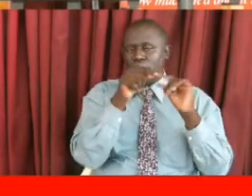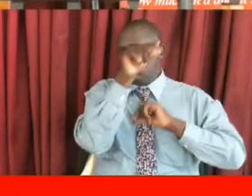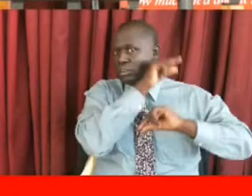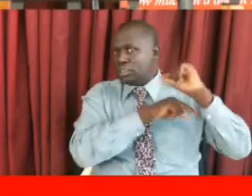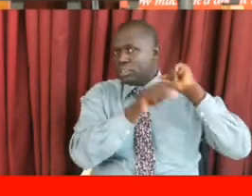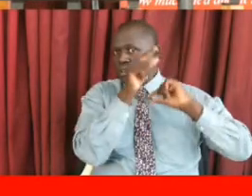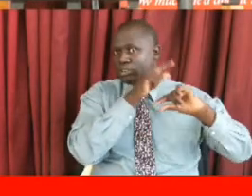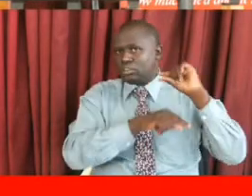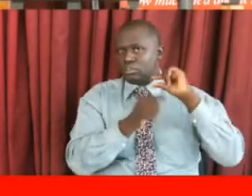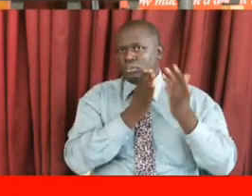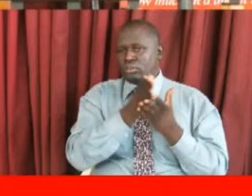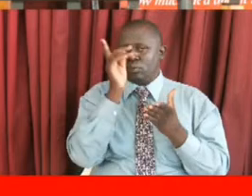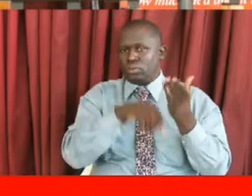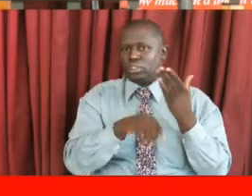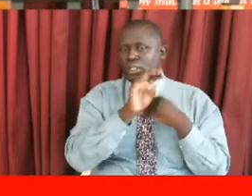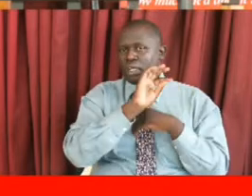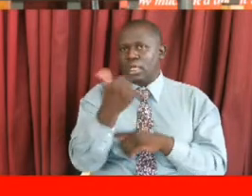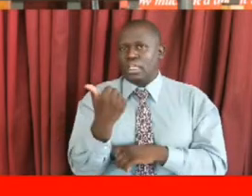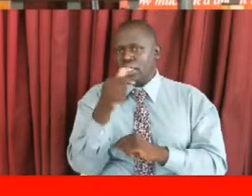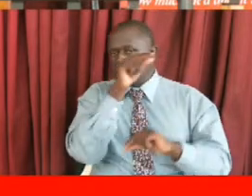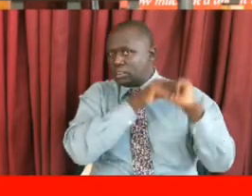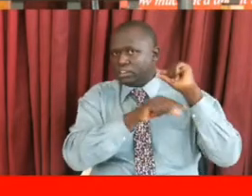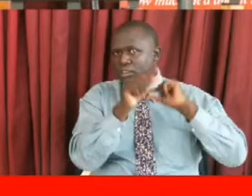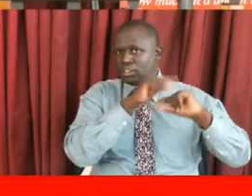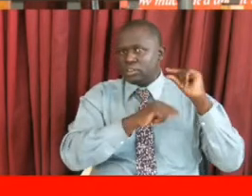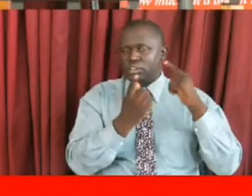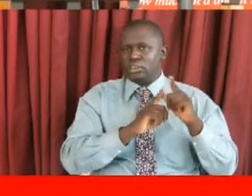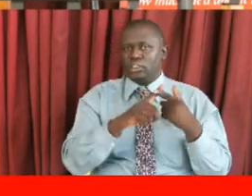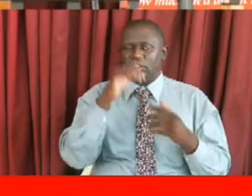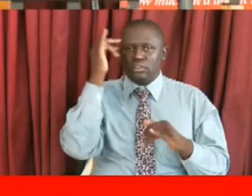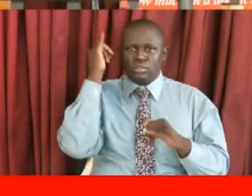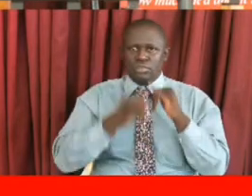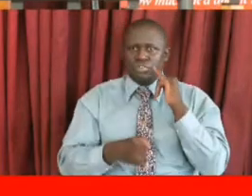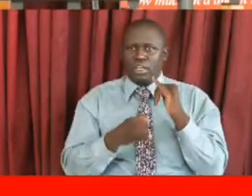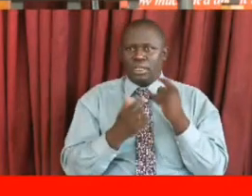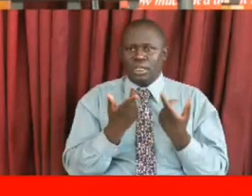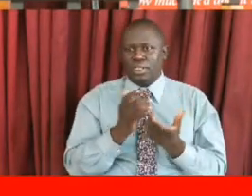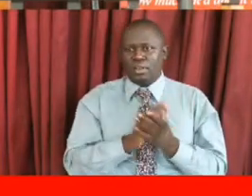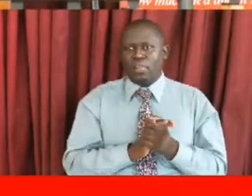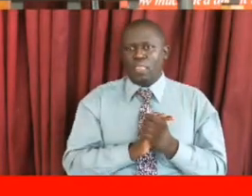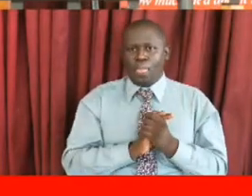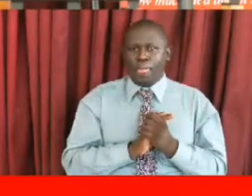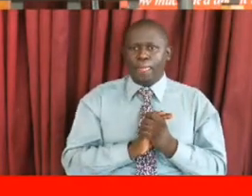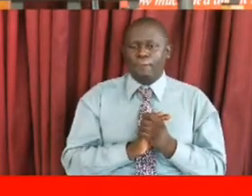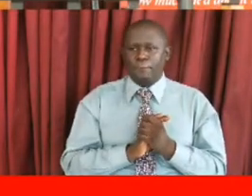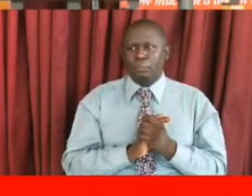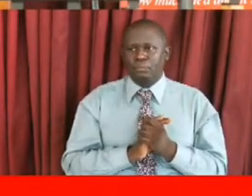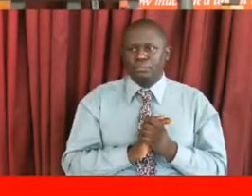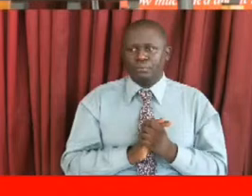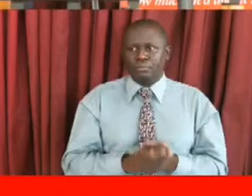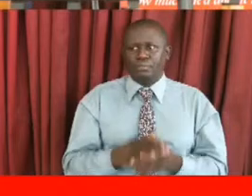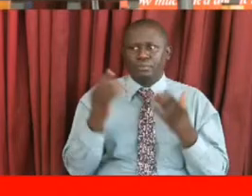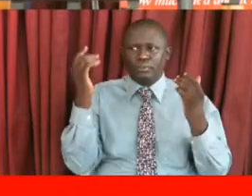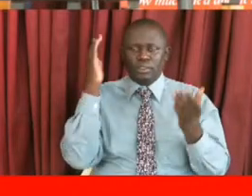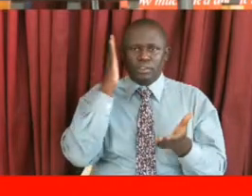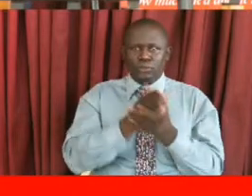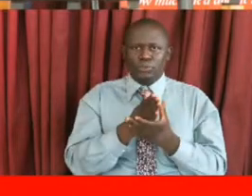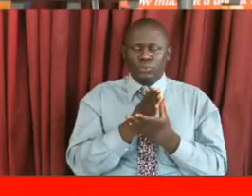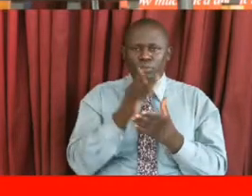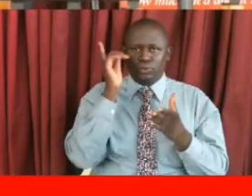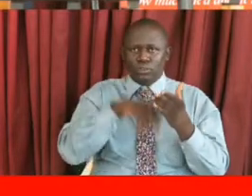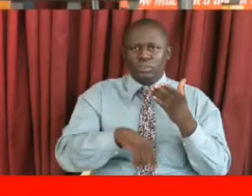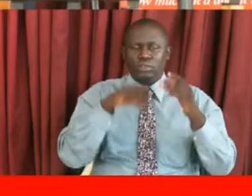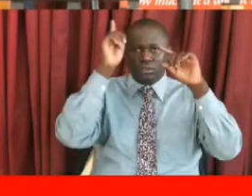down through the other age then finally comes out into the